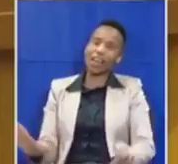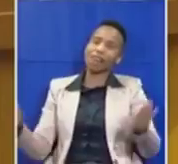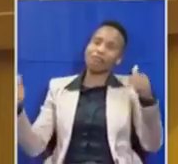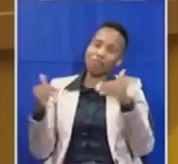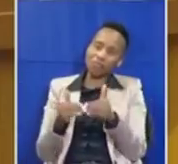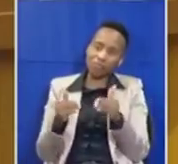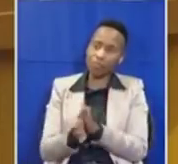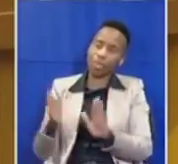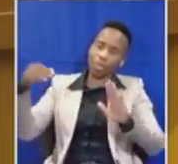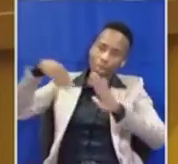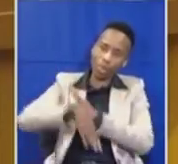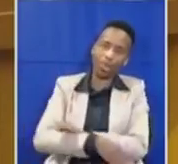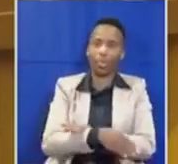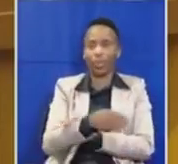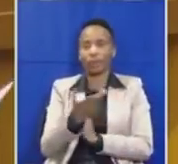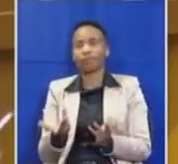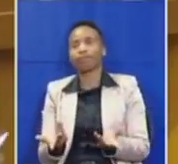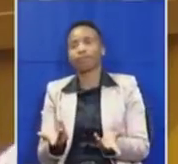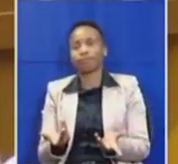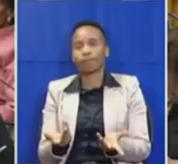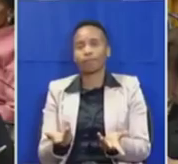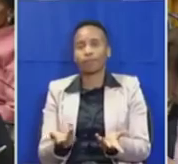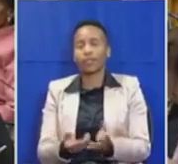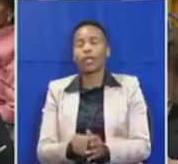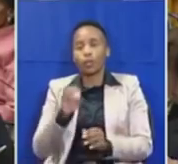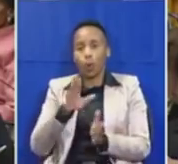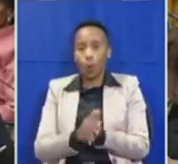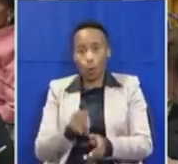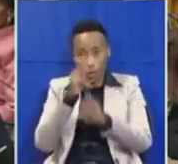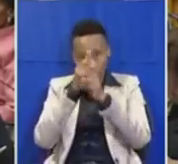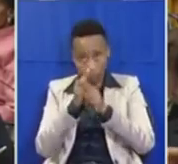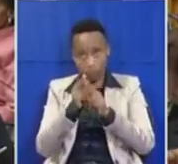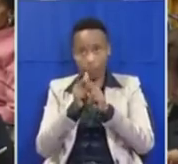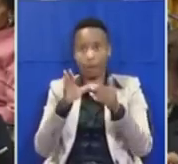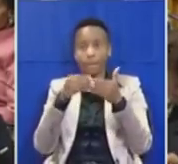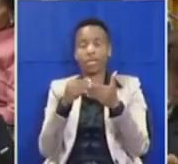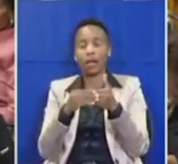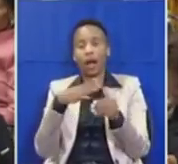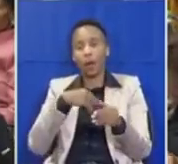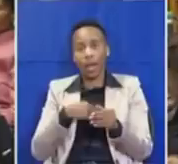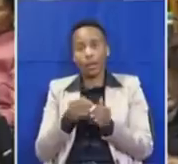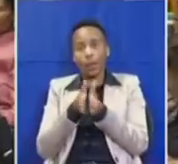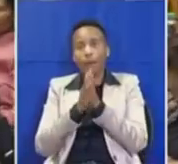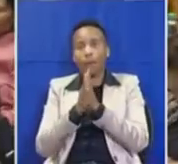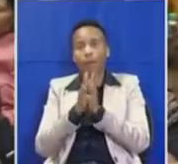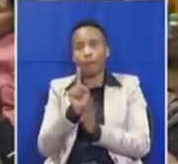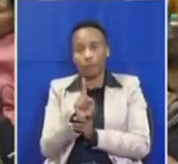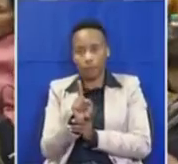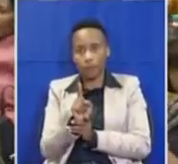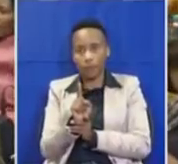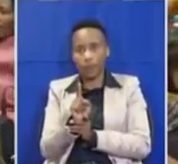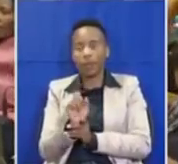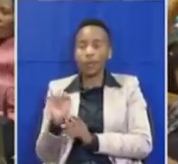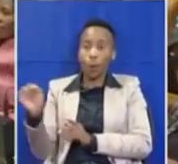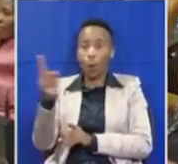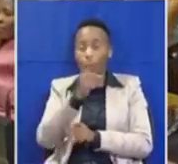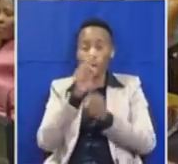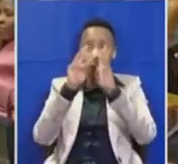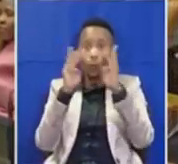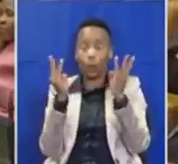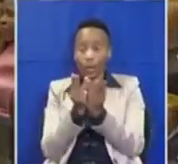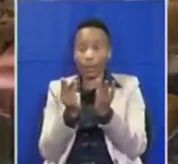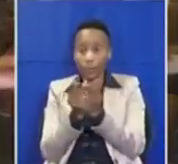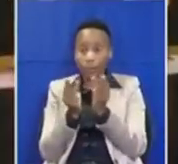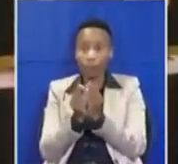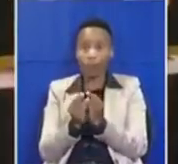a recession. So, honorable members, I want to urge you that in fact, while the rest of the world is embracing